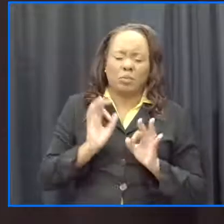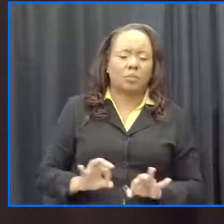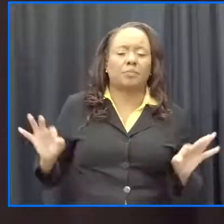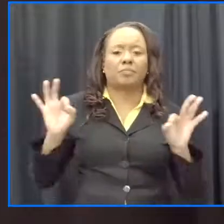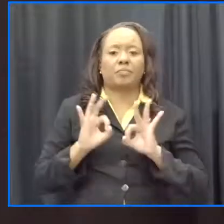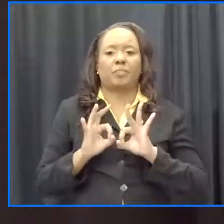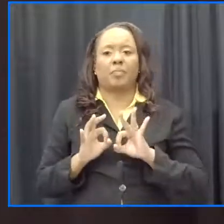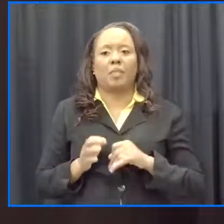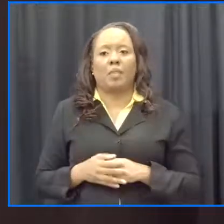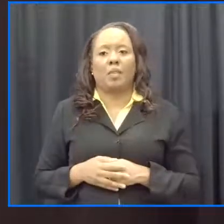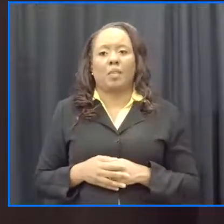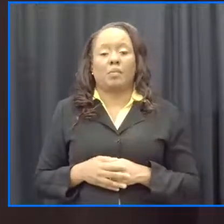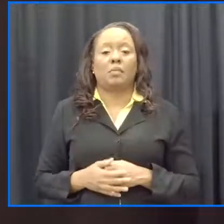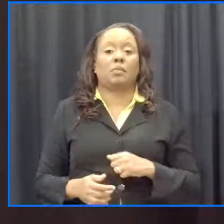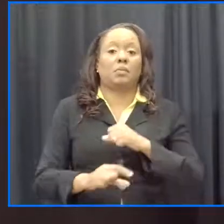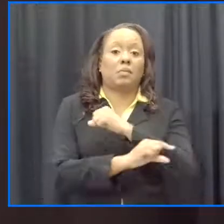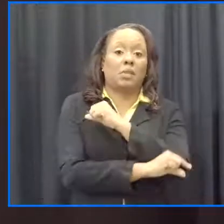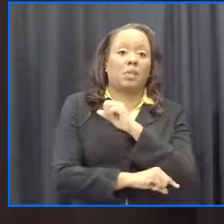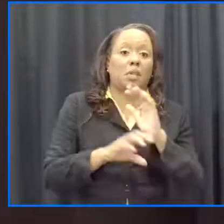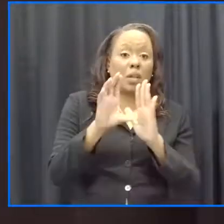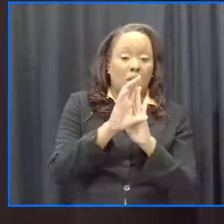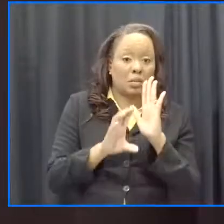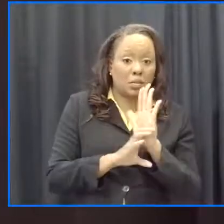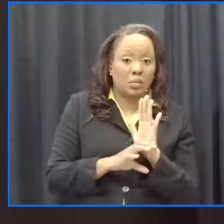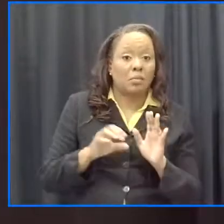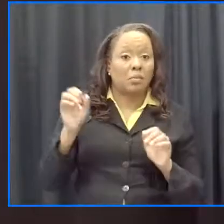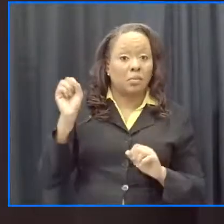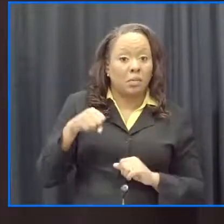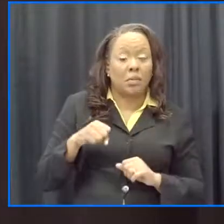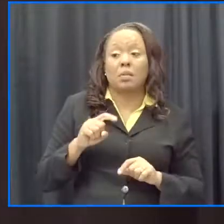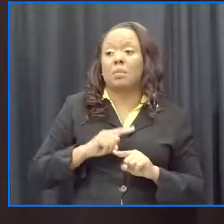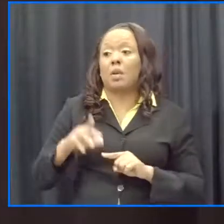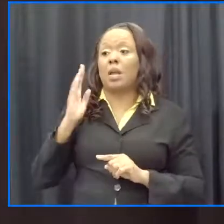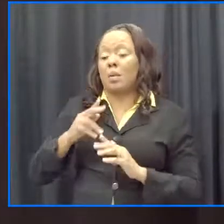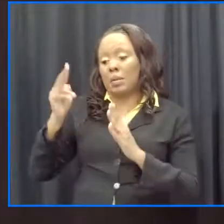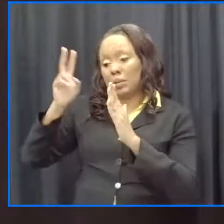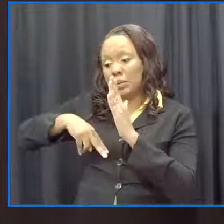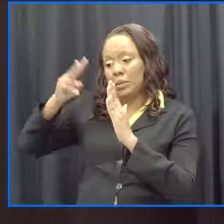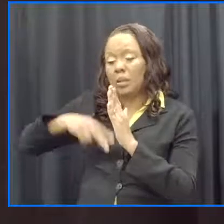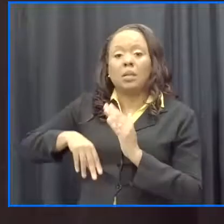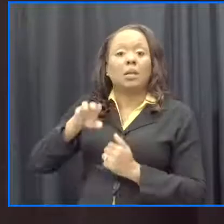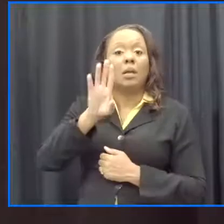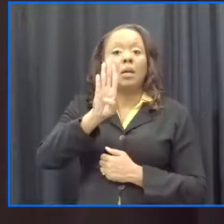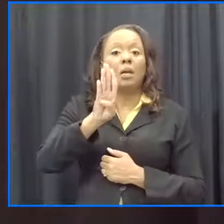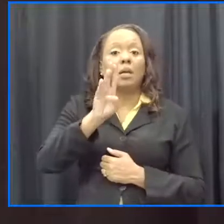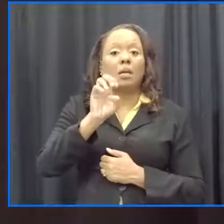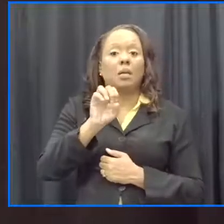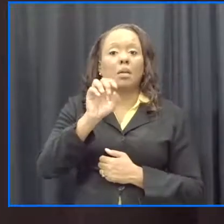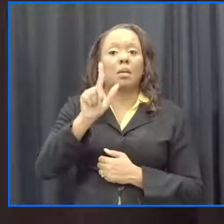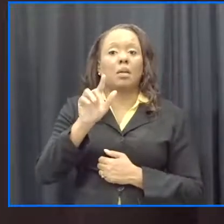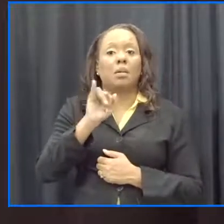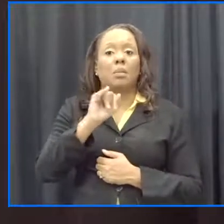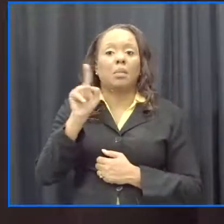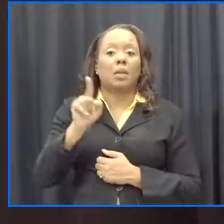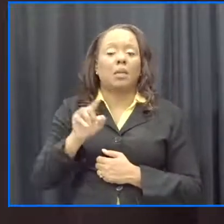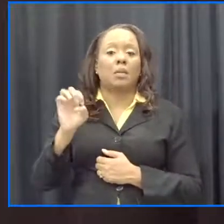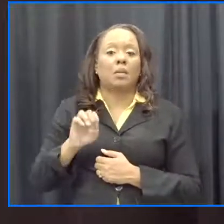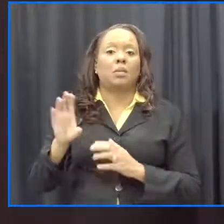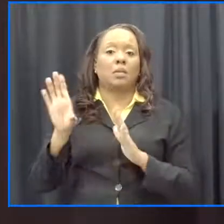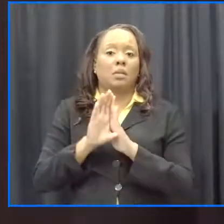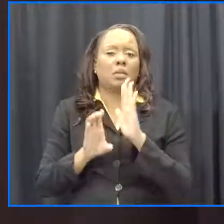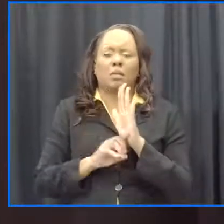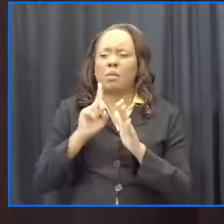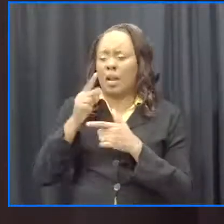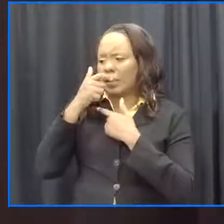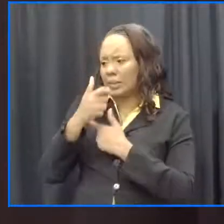to the consideration of the Guyanese Constitution, we will also do well to look at the Belize Constitution, which has some interesting